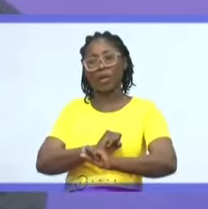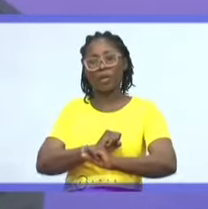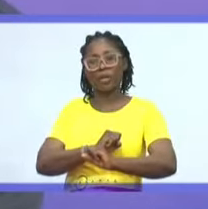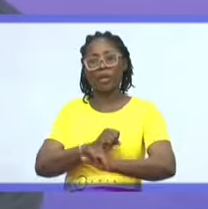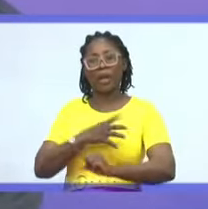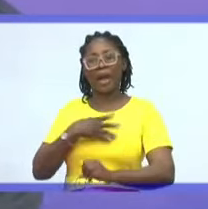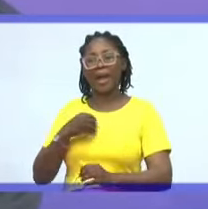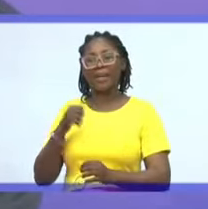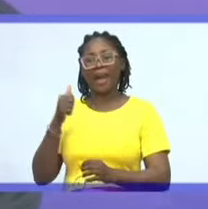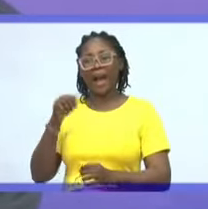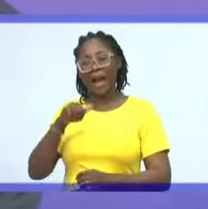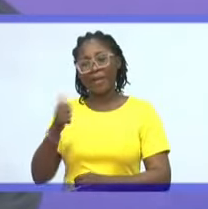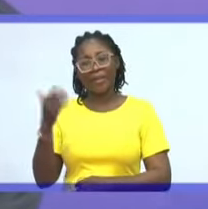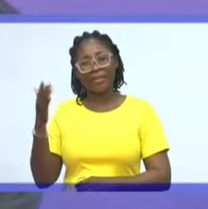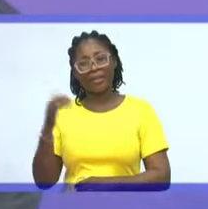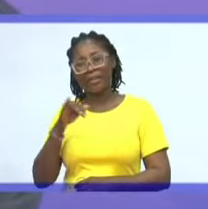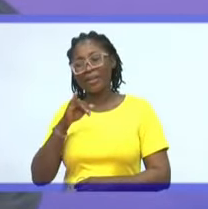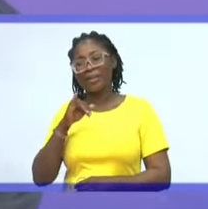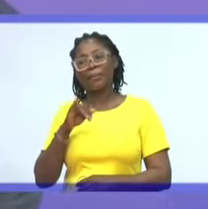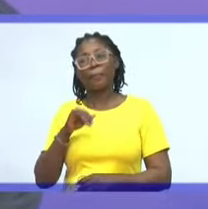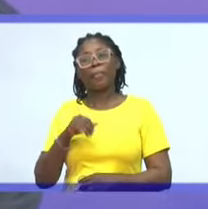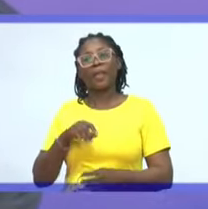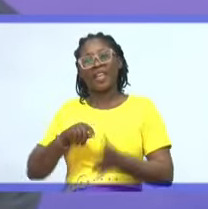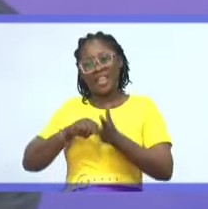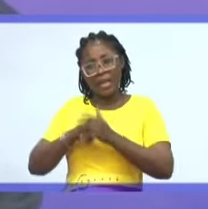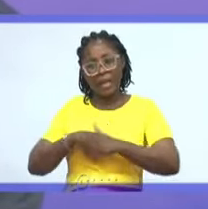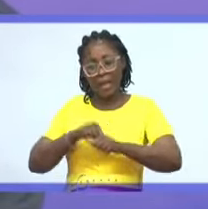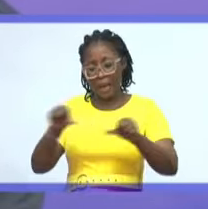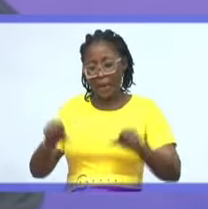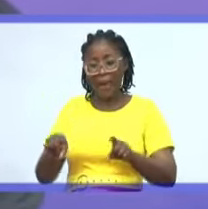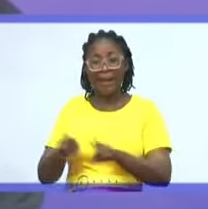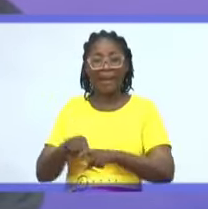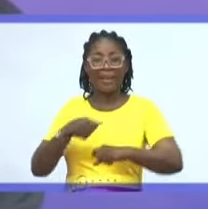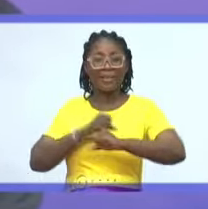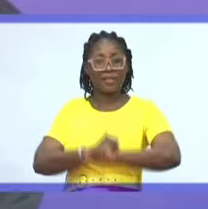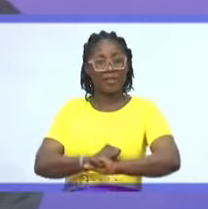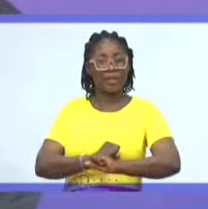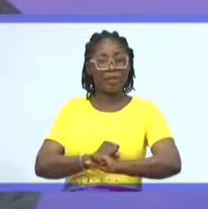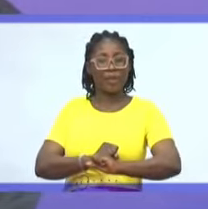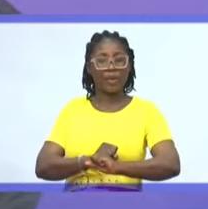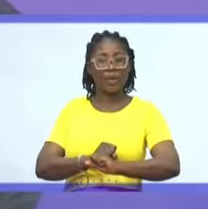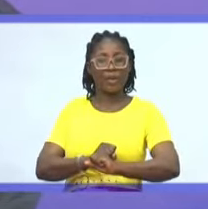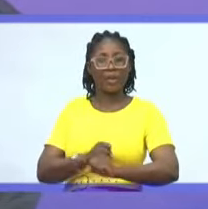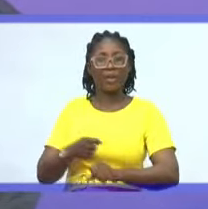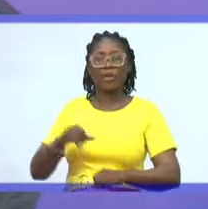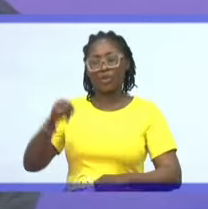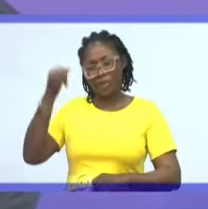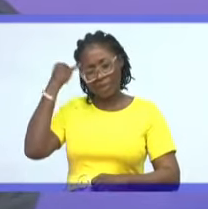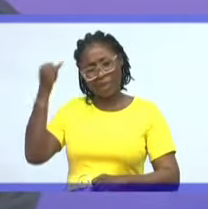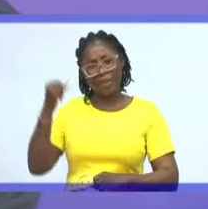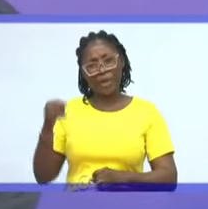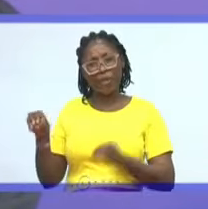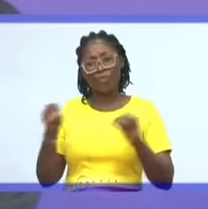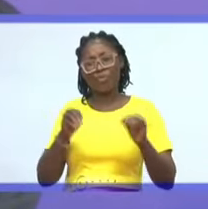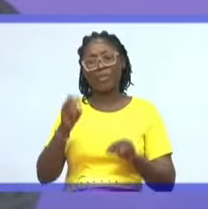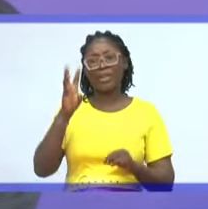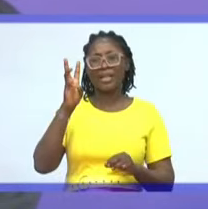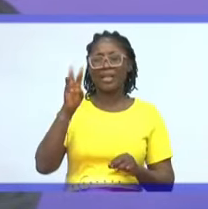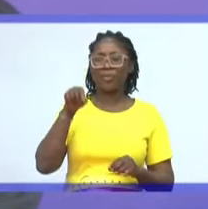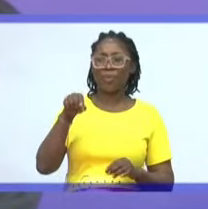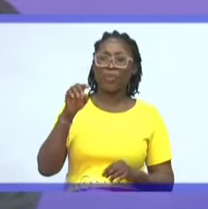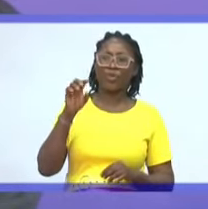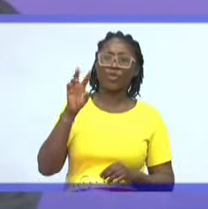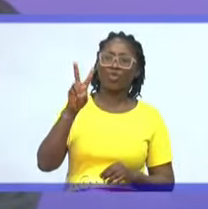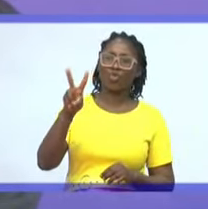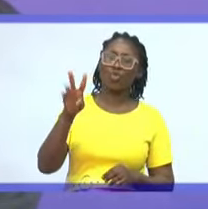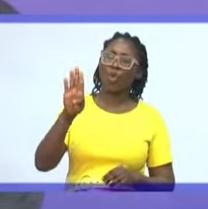a key area like security. Just imagine injecting, for example, 6.3 trillion on security